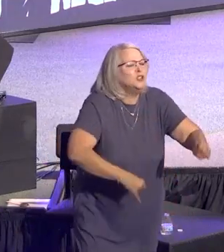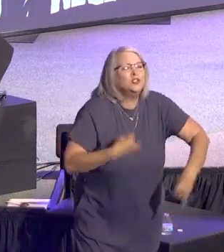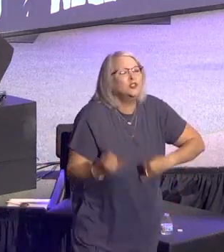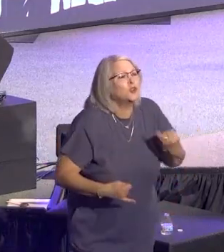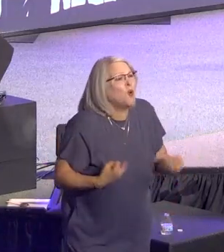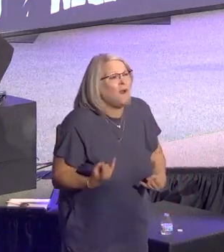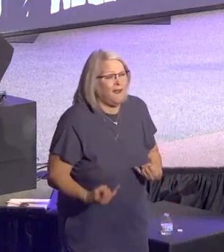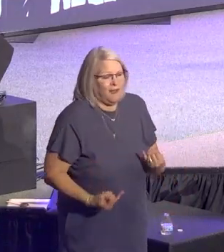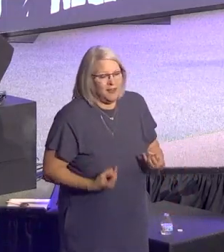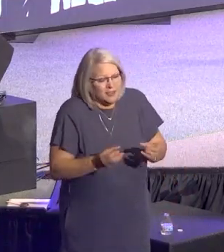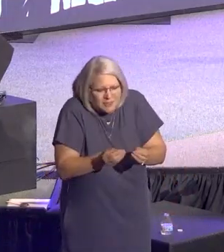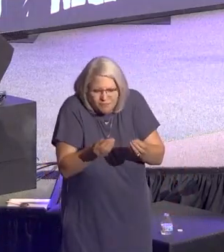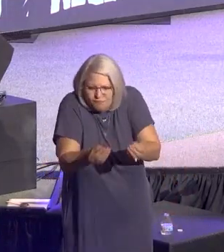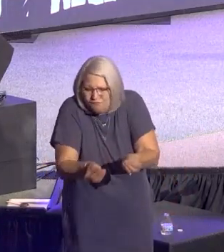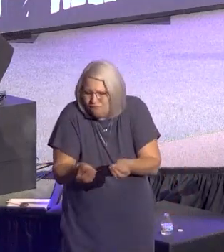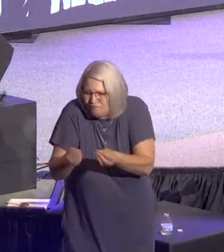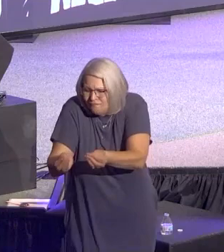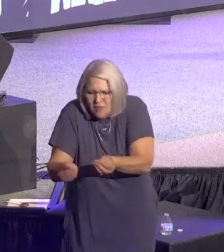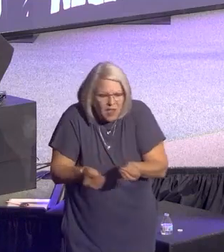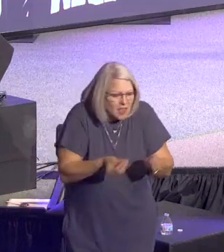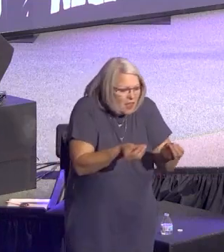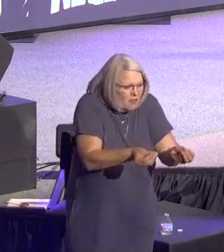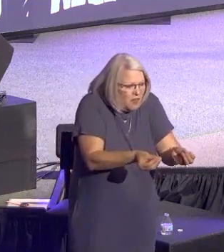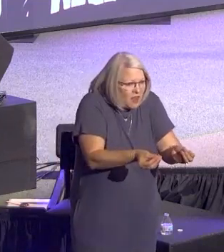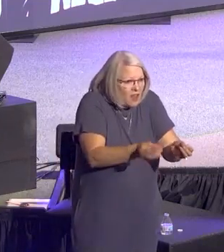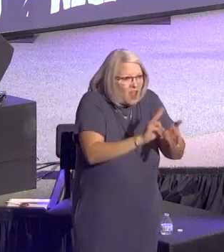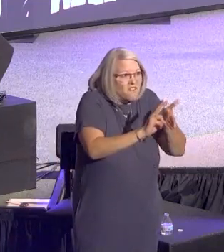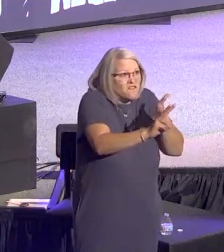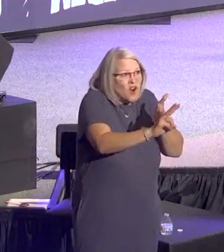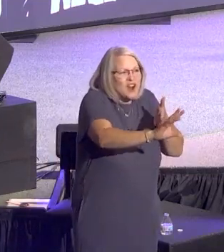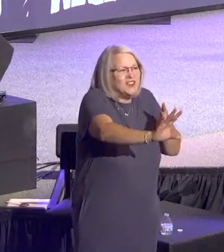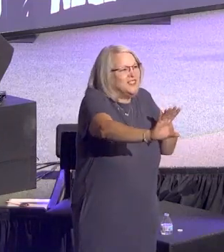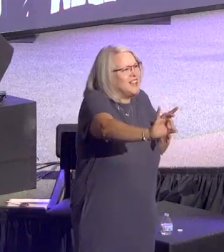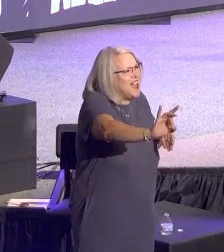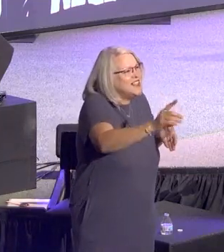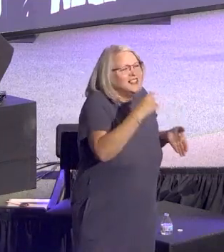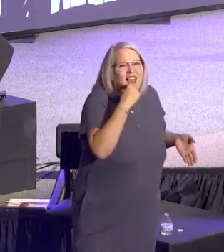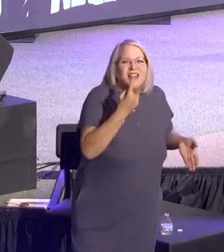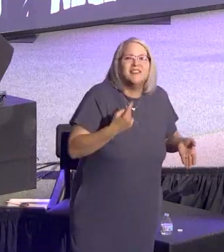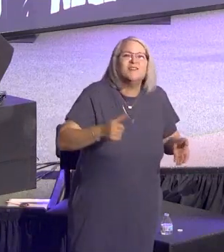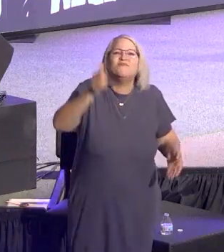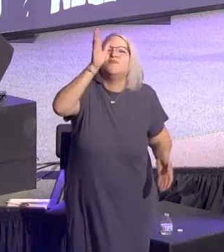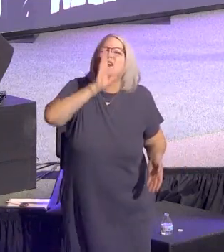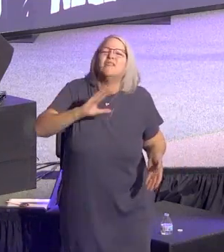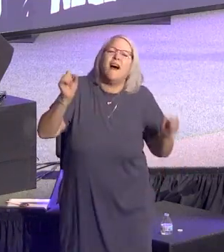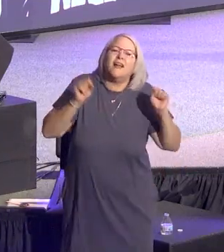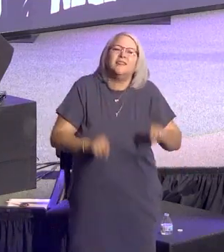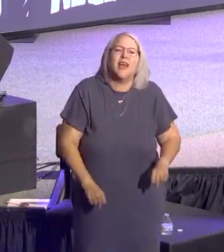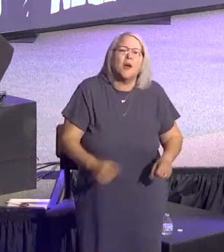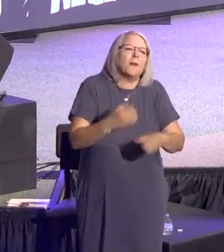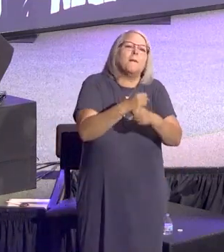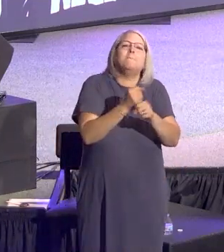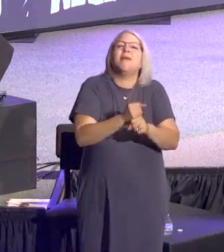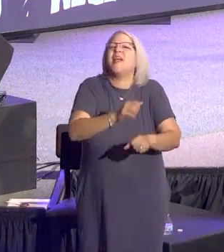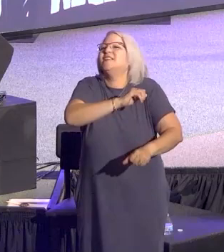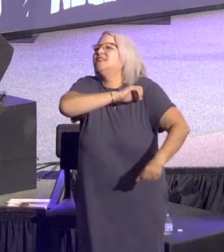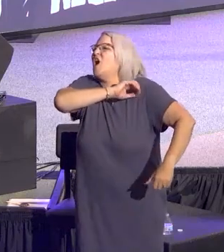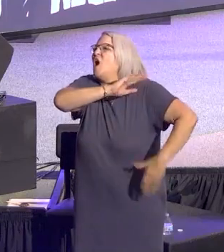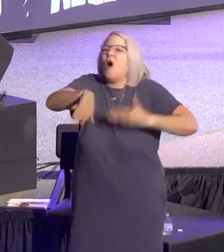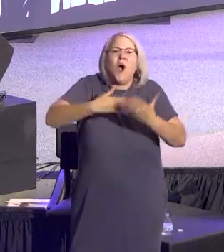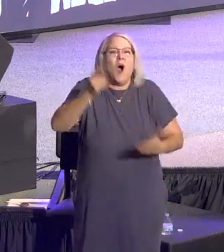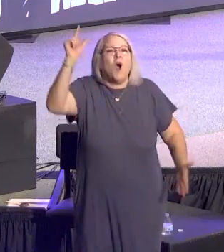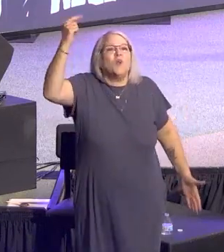it. Verse 8, and there's the conjunction, and God is able to make what? All grace